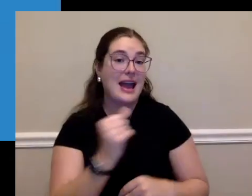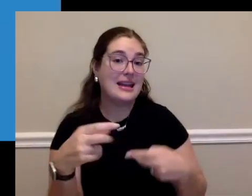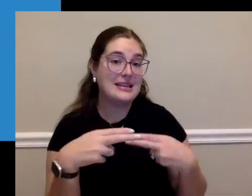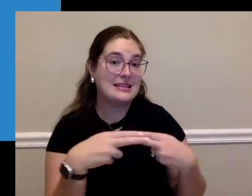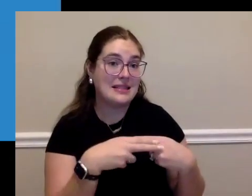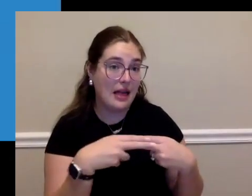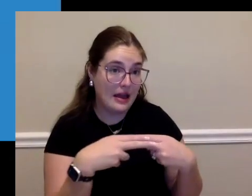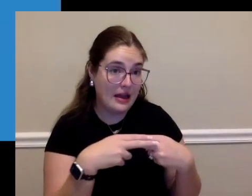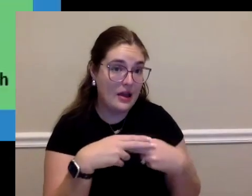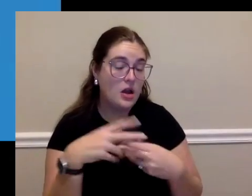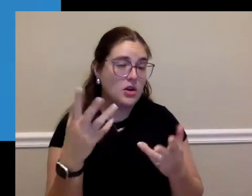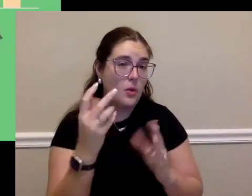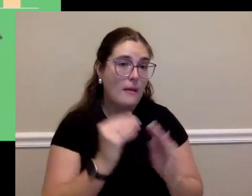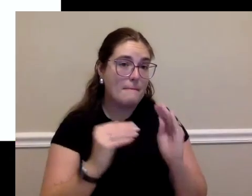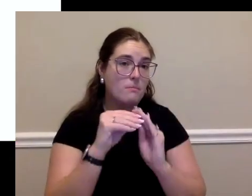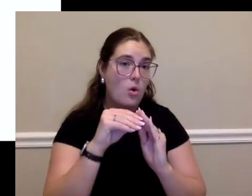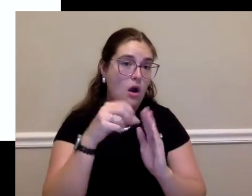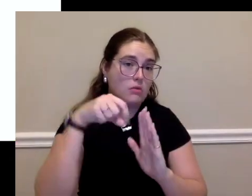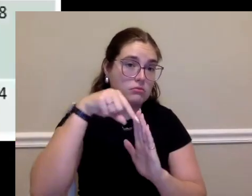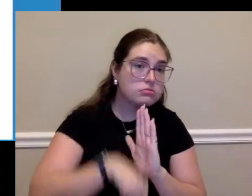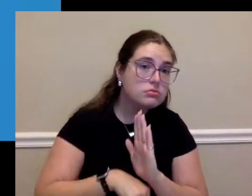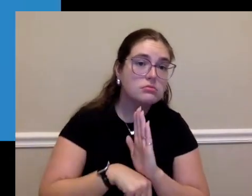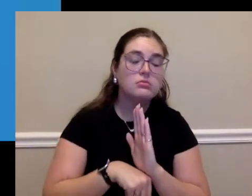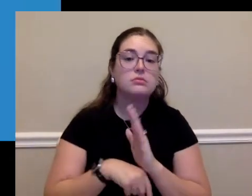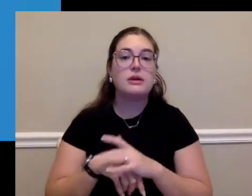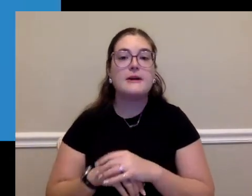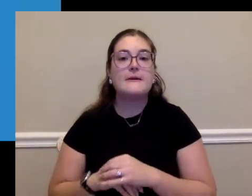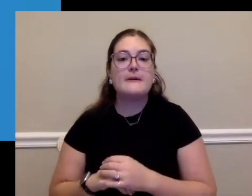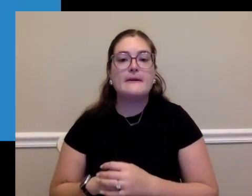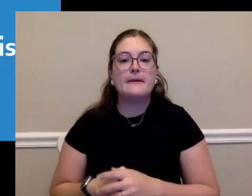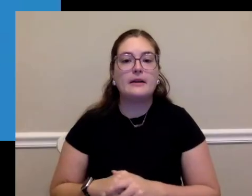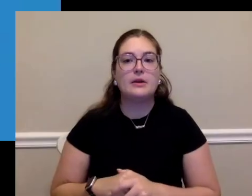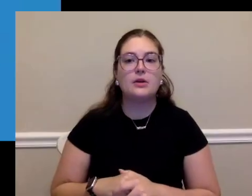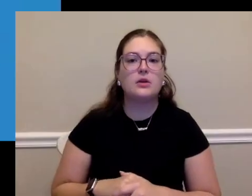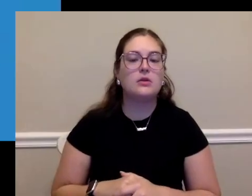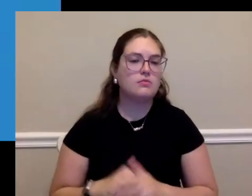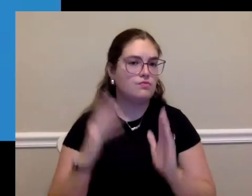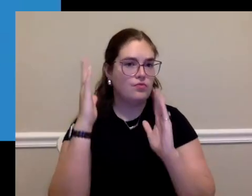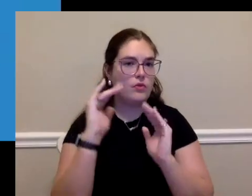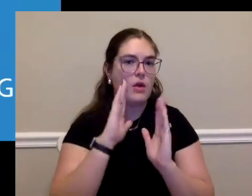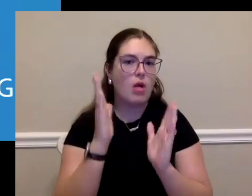over in more detail, and let's go ahead and get some of that confusion resolved.